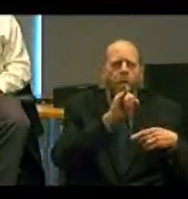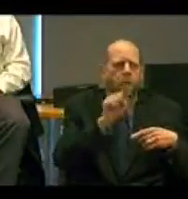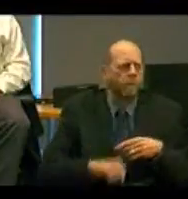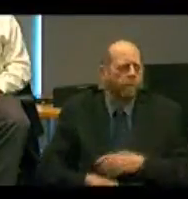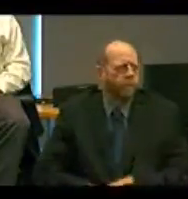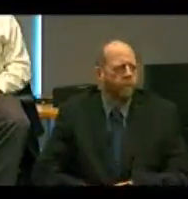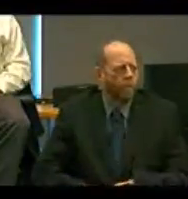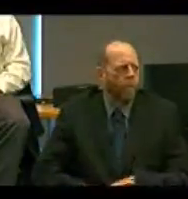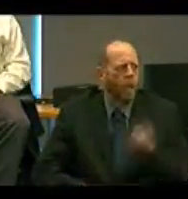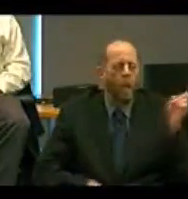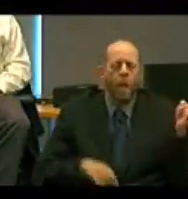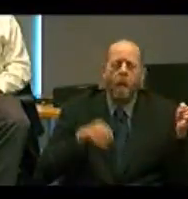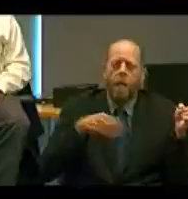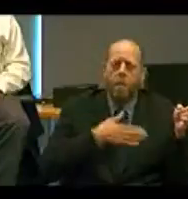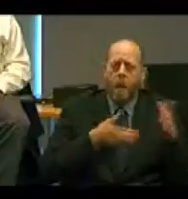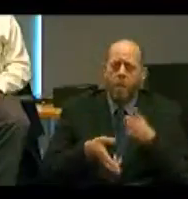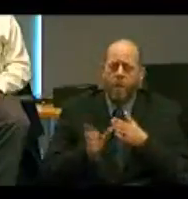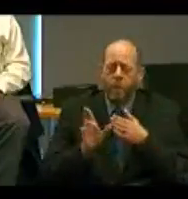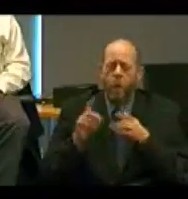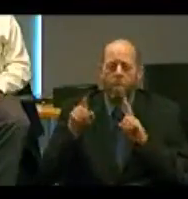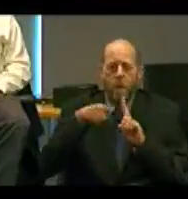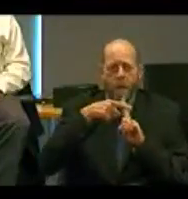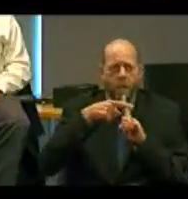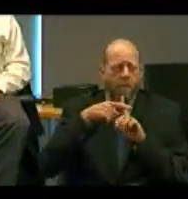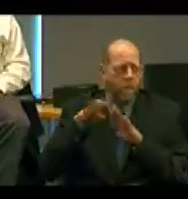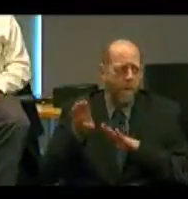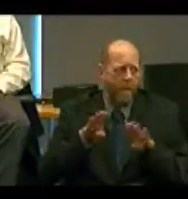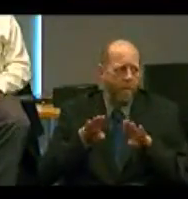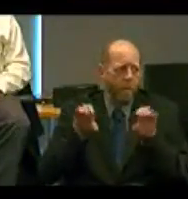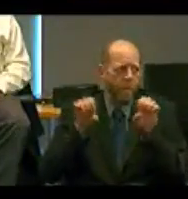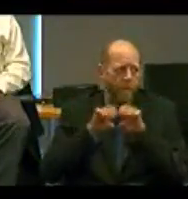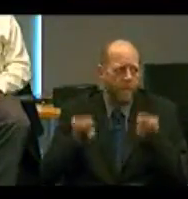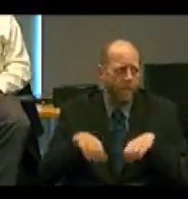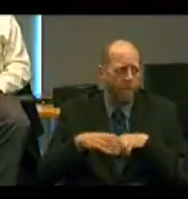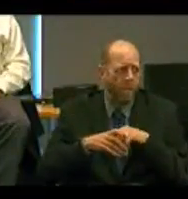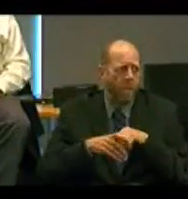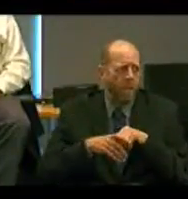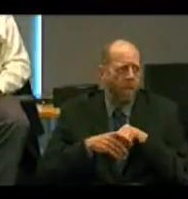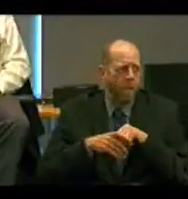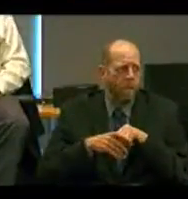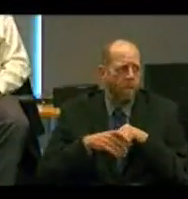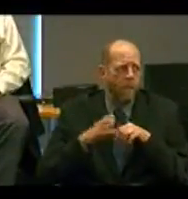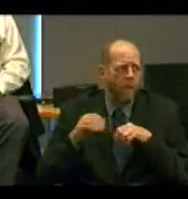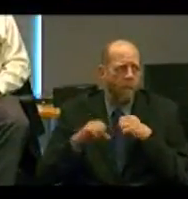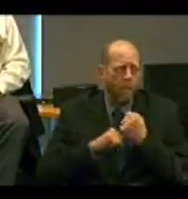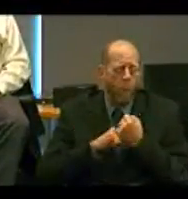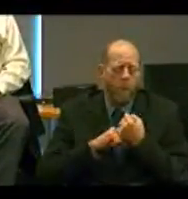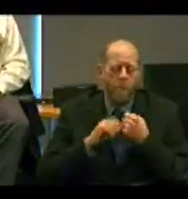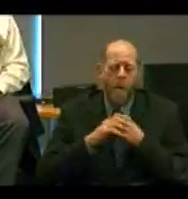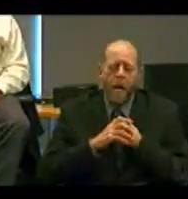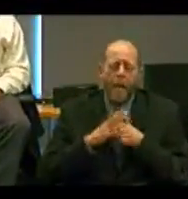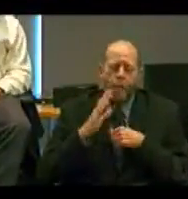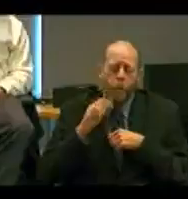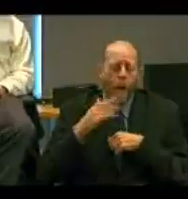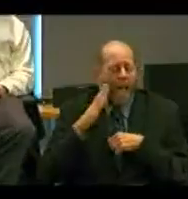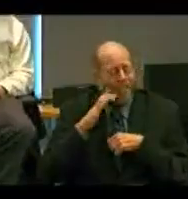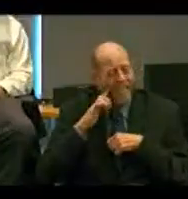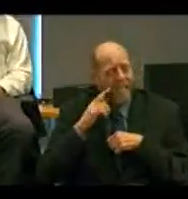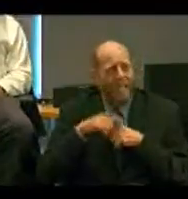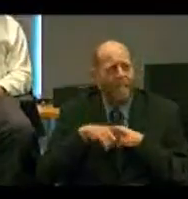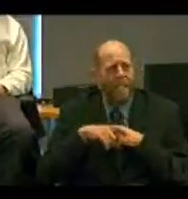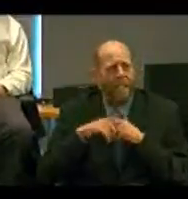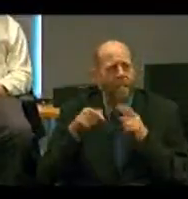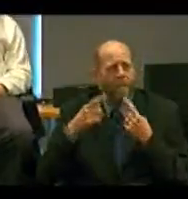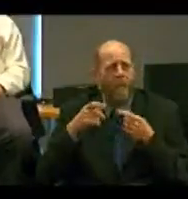you. In my review of positive behavioral systems, intervention systems and supports, I think there have